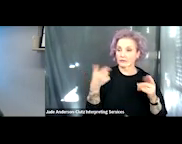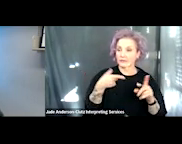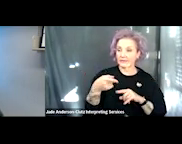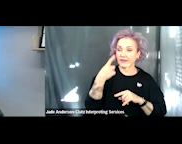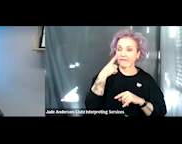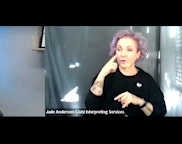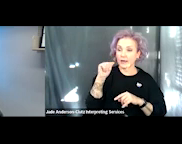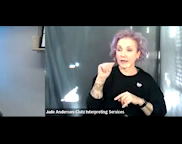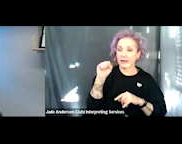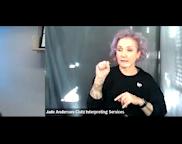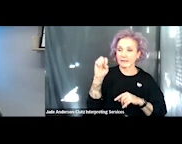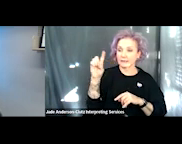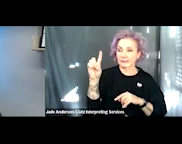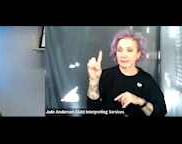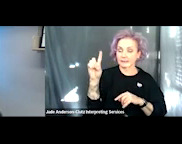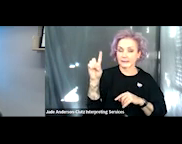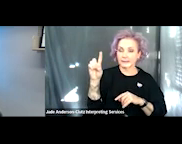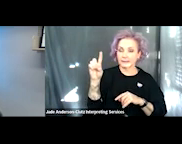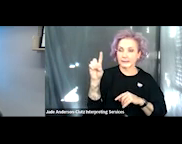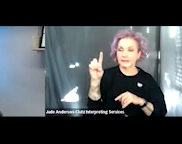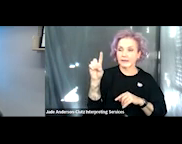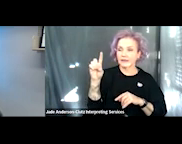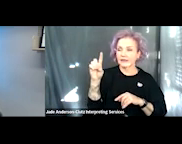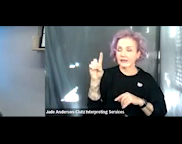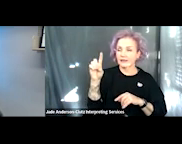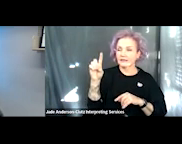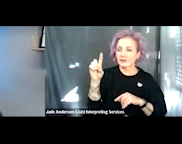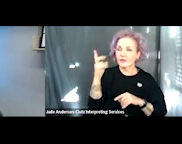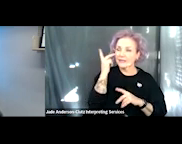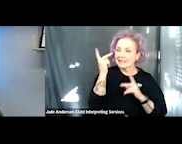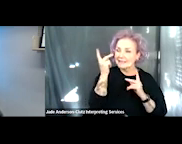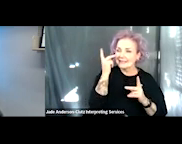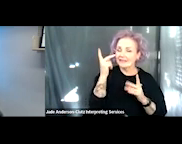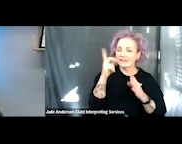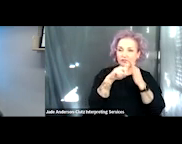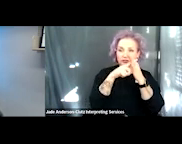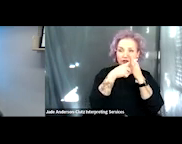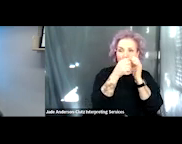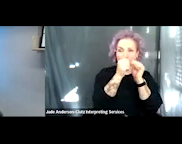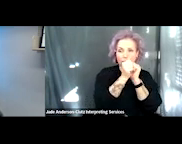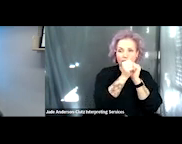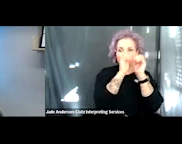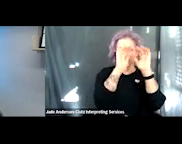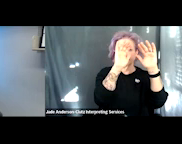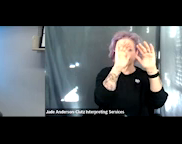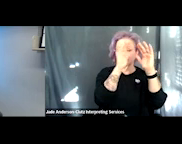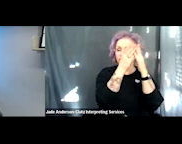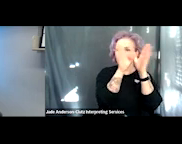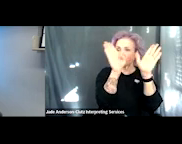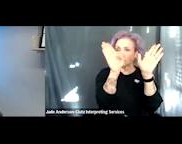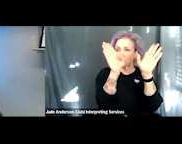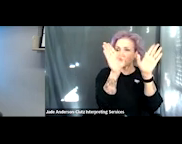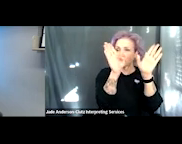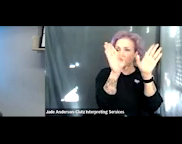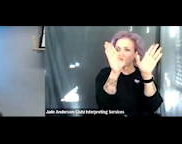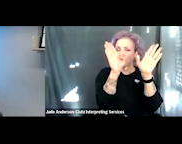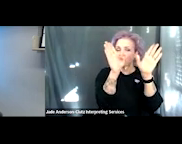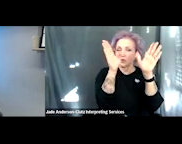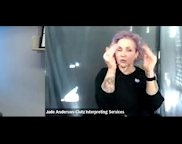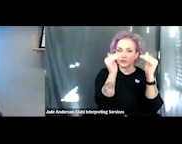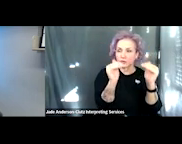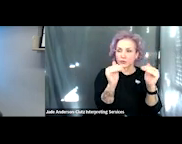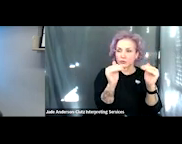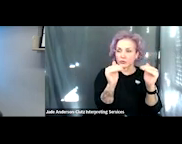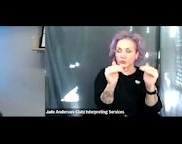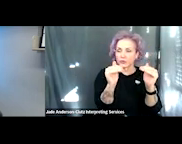all of these studies sort of progress and build on each other. So from the epidemic or pandemic studies to the clinical records to the